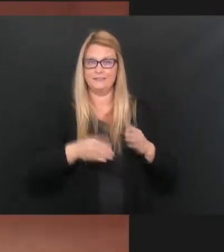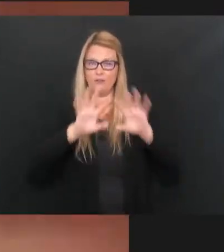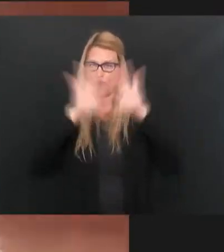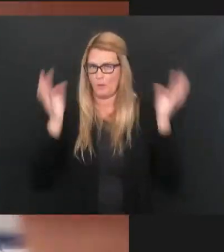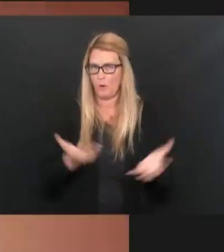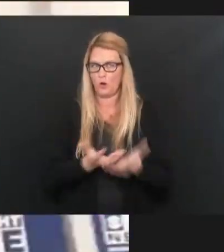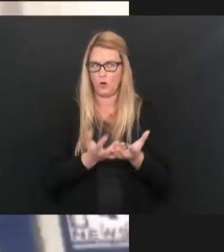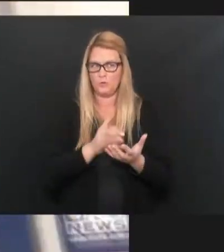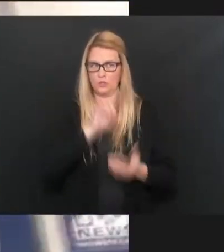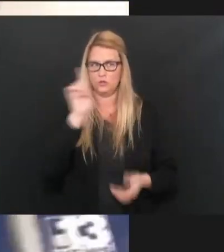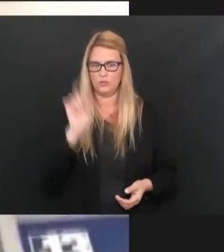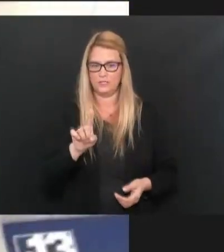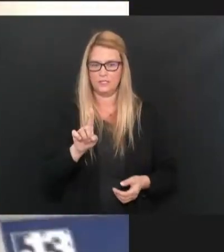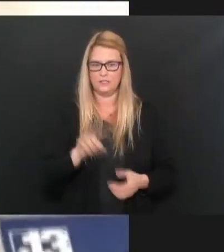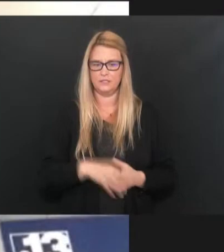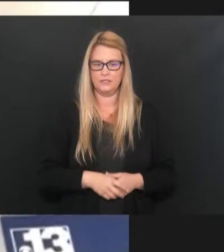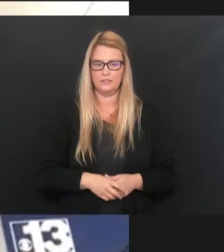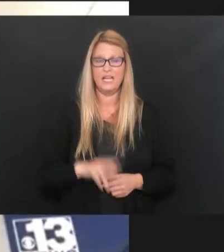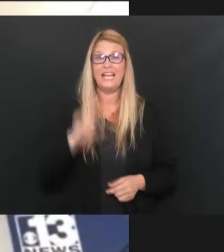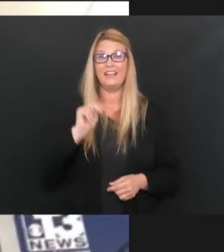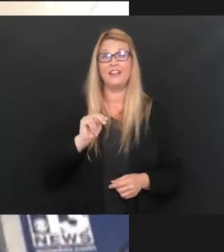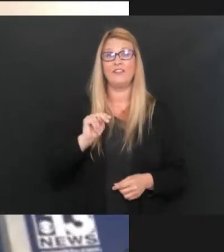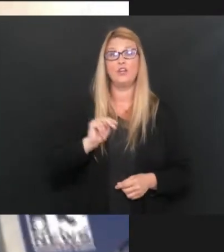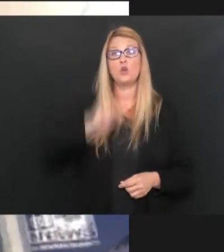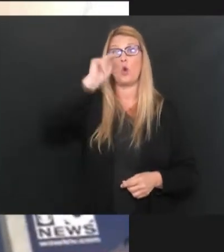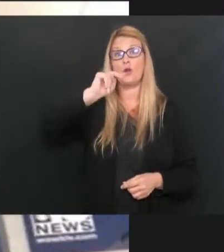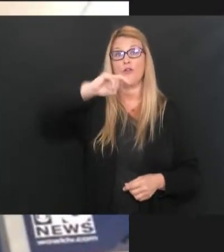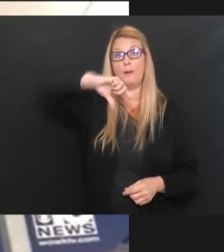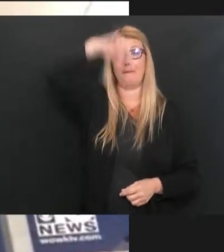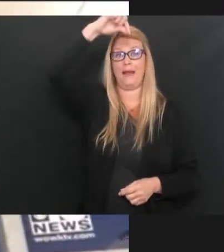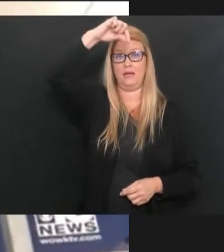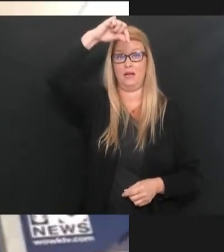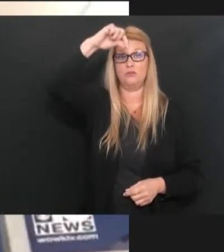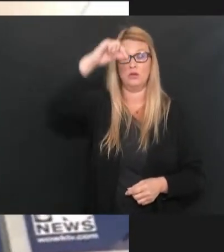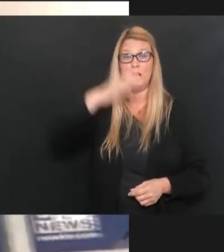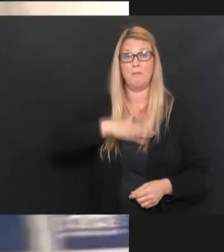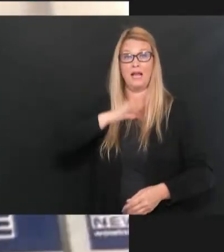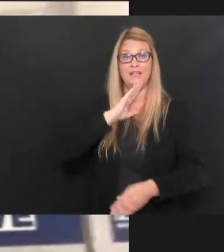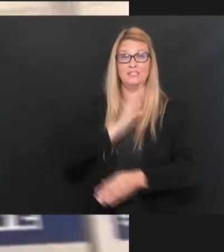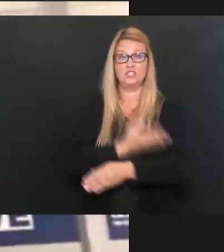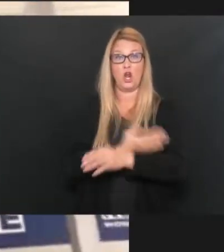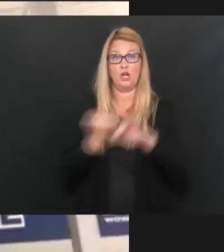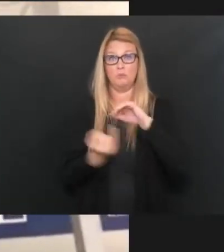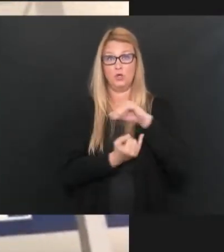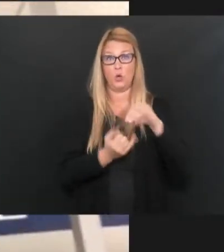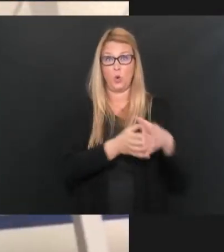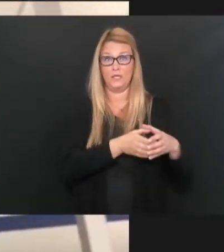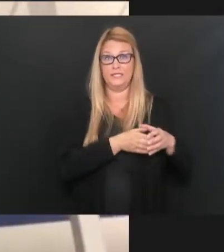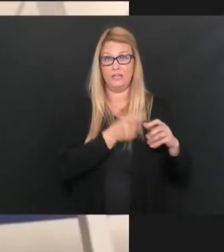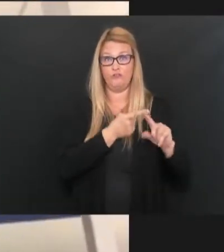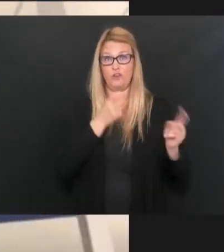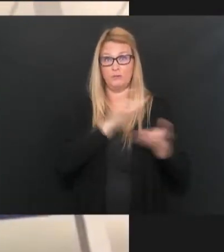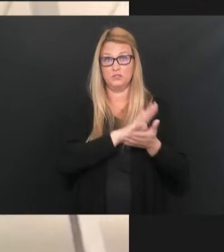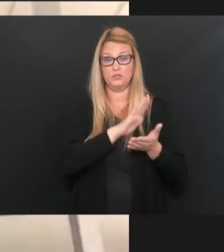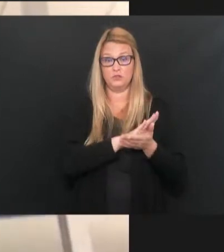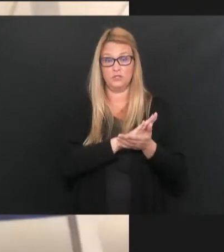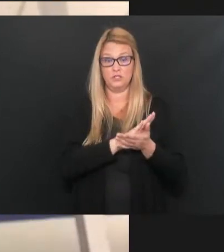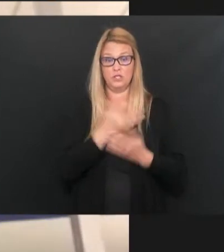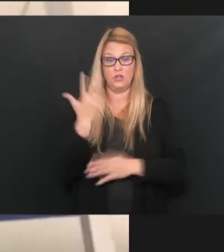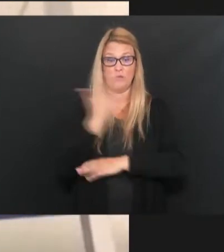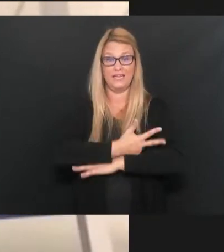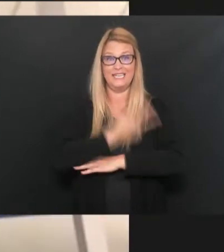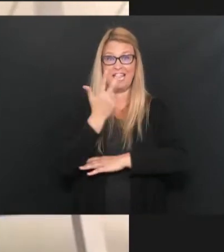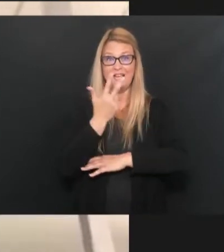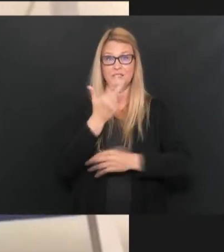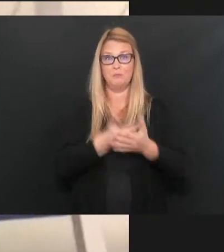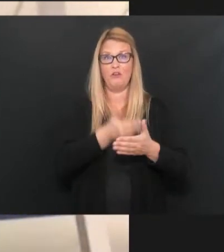So here I go. This is from a viewer in the Northern Panhandle. I have a daughter that has just been quarantined from school 3 days before the